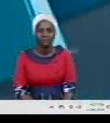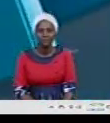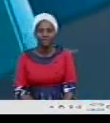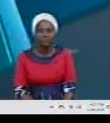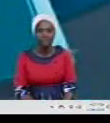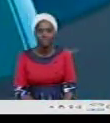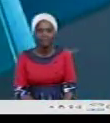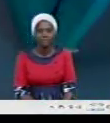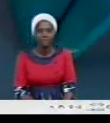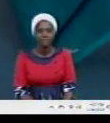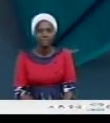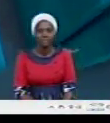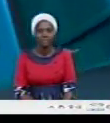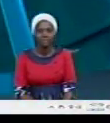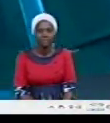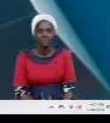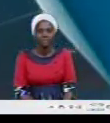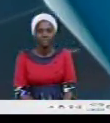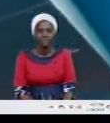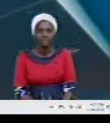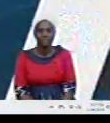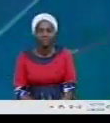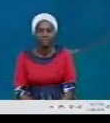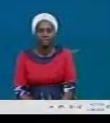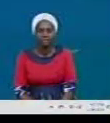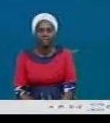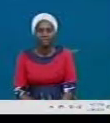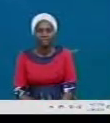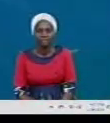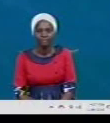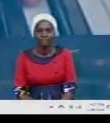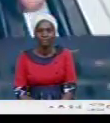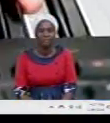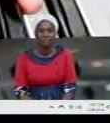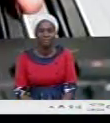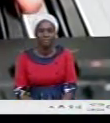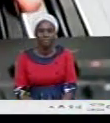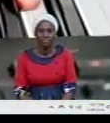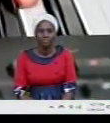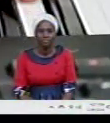Regions, states, and nations across the world.